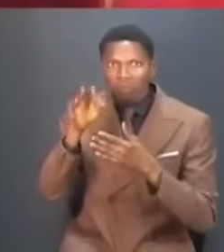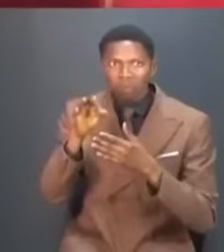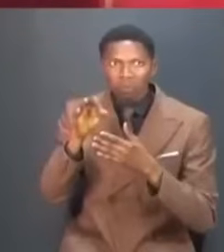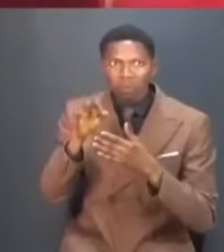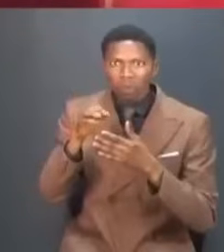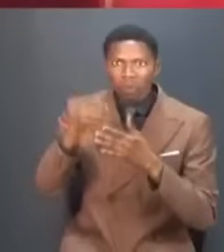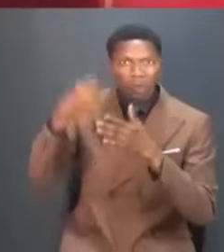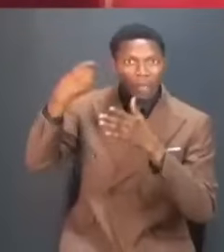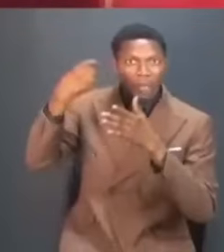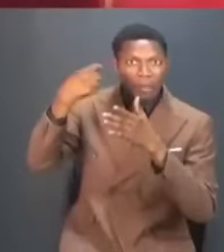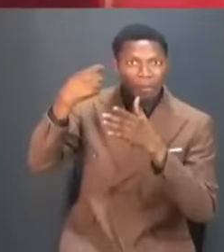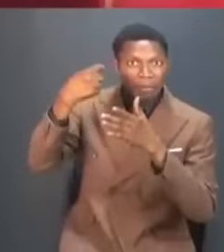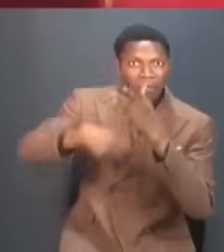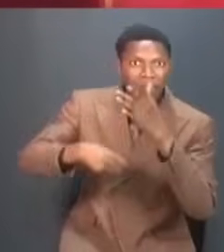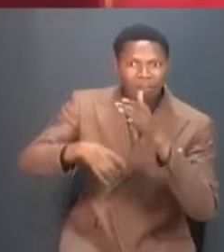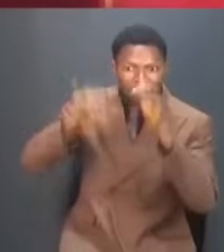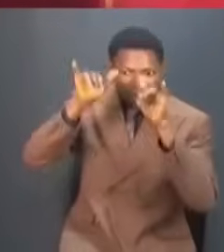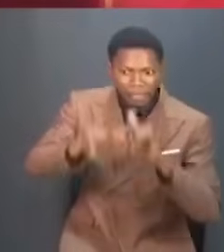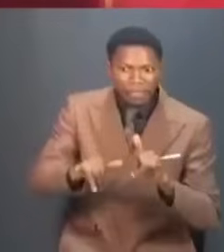stability in the world market,